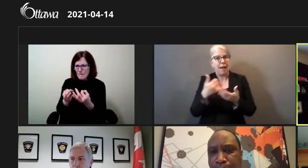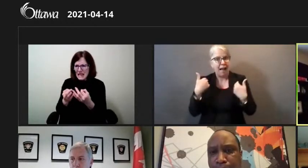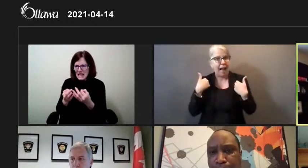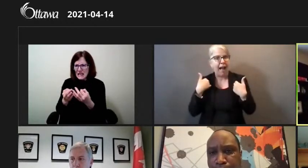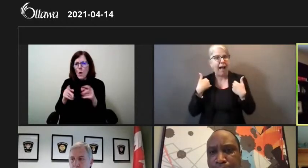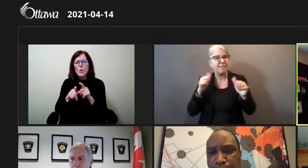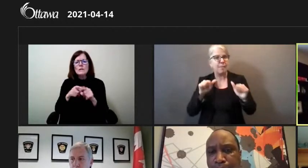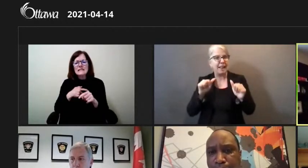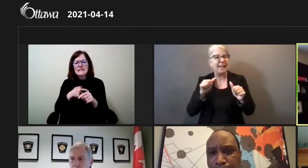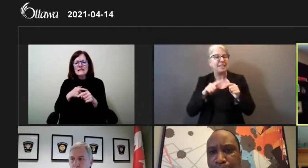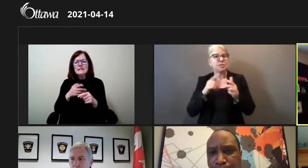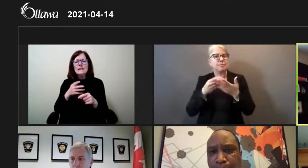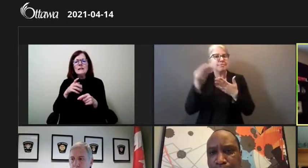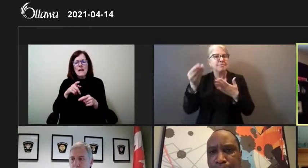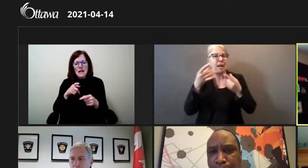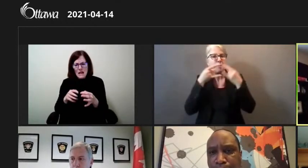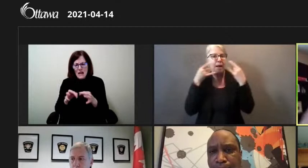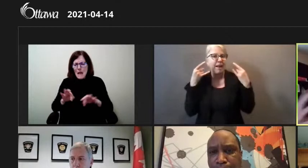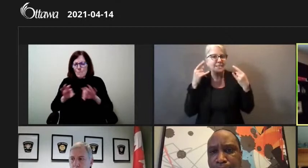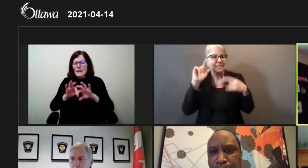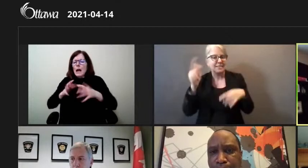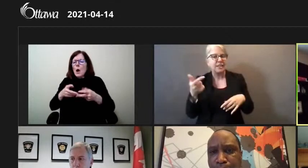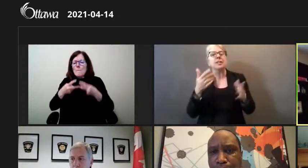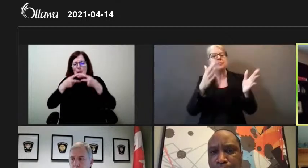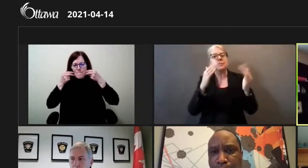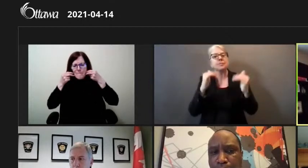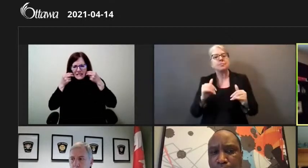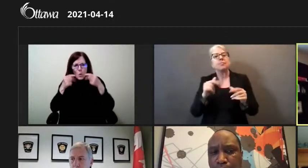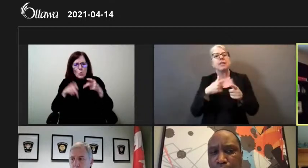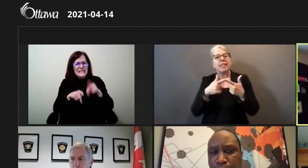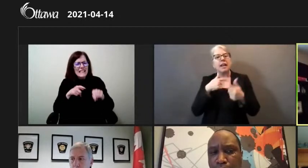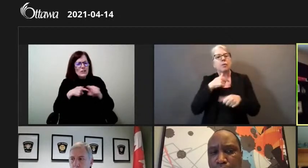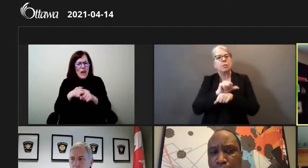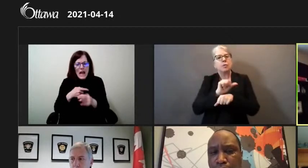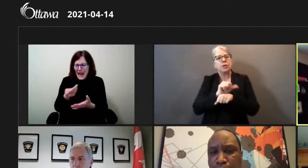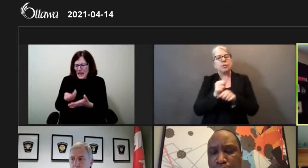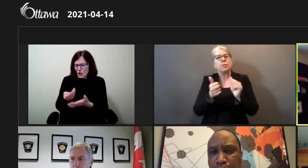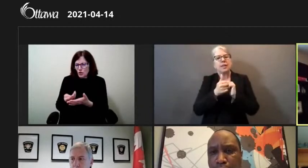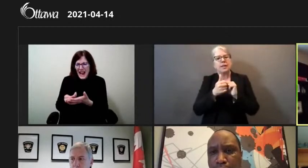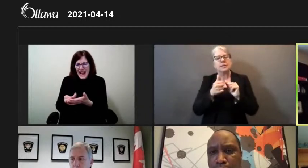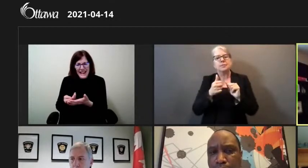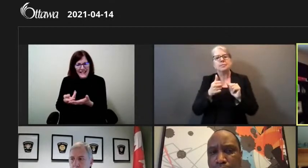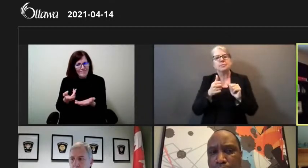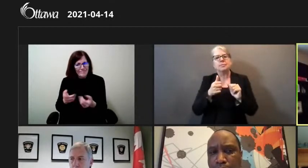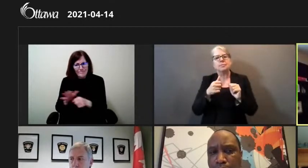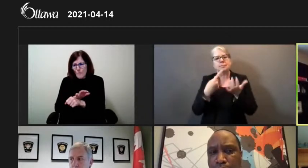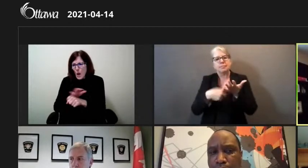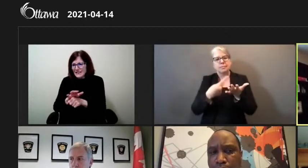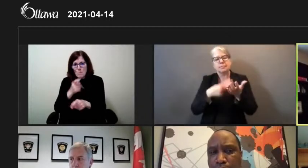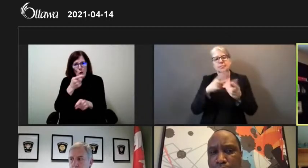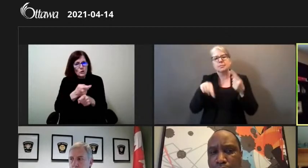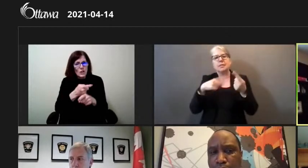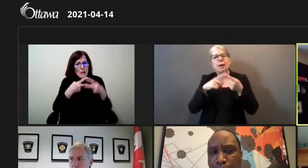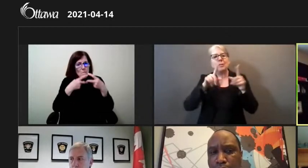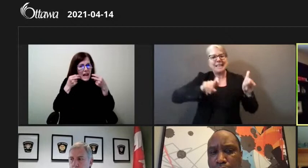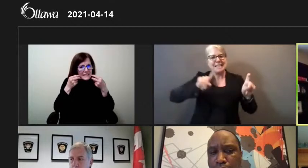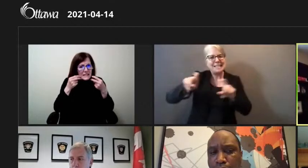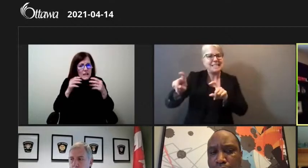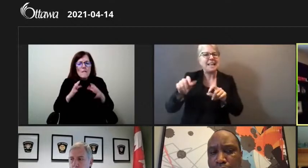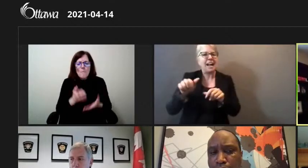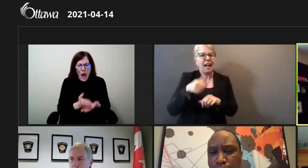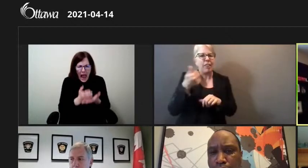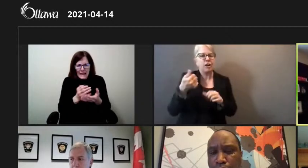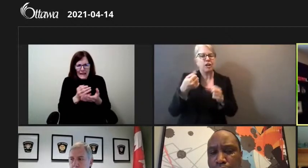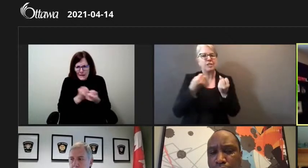ability to access a mask later on. And then we were working, you know, to talk about testing and other supports. And so some of